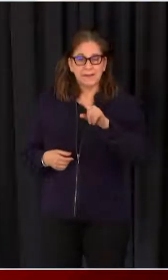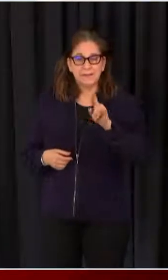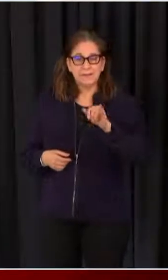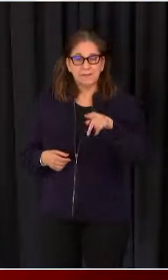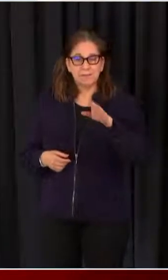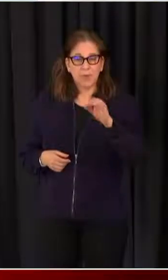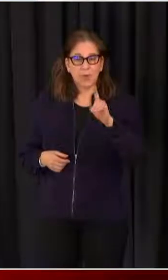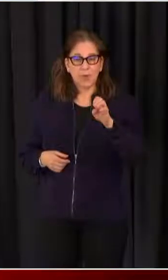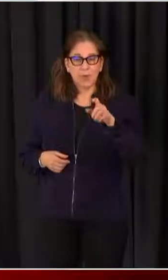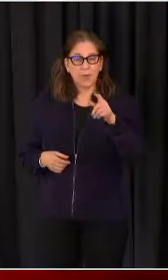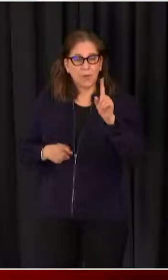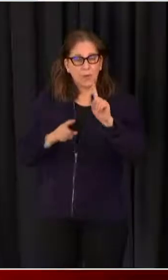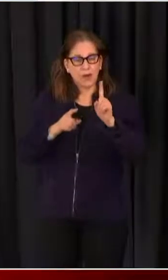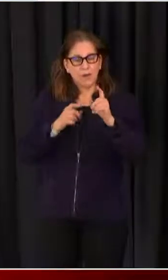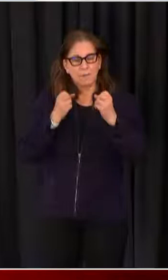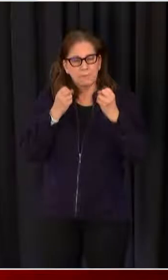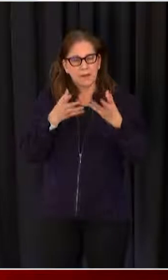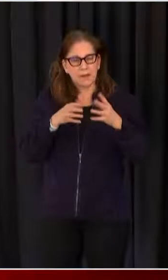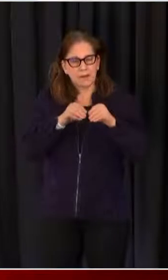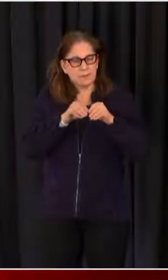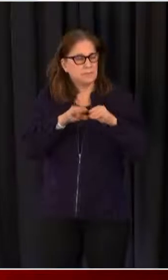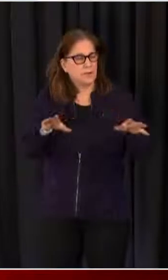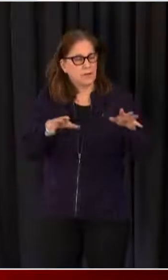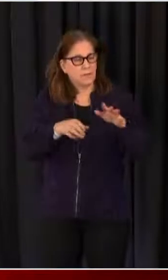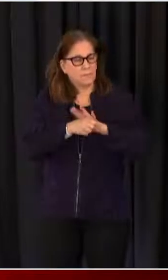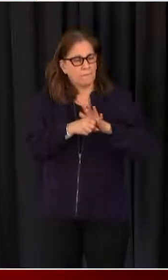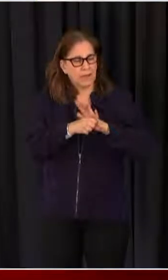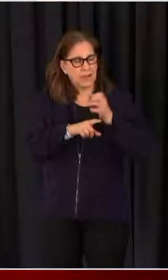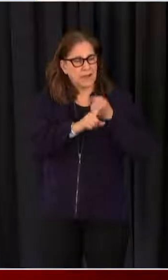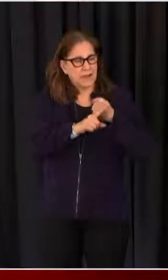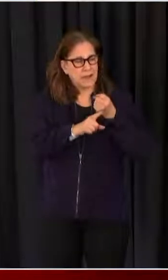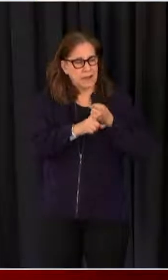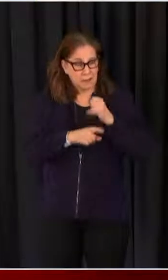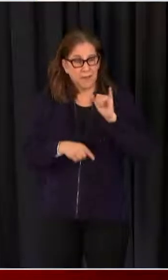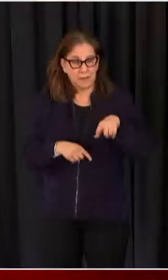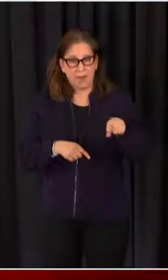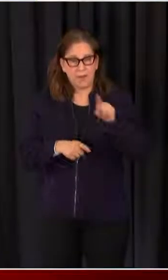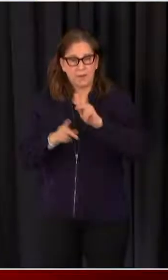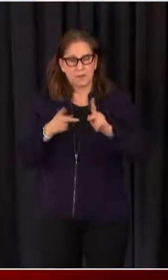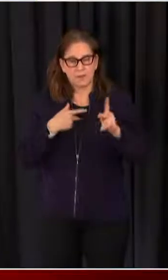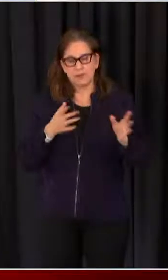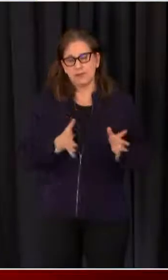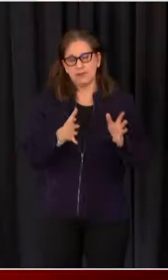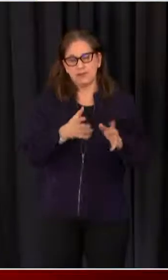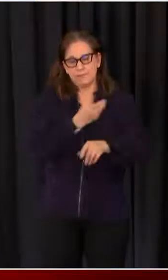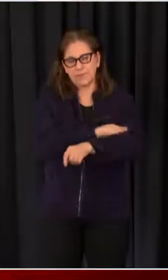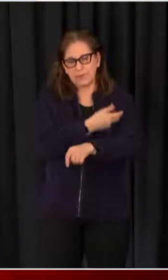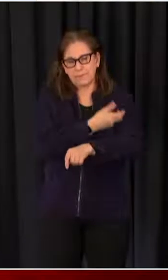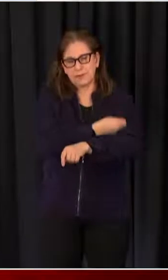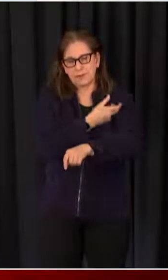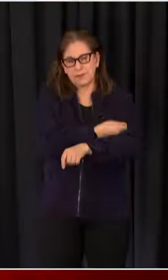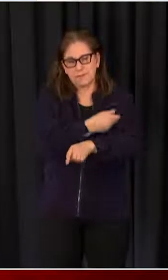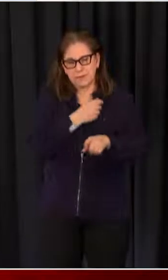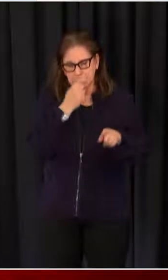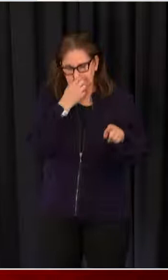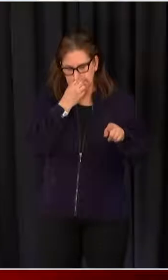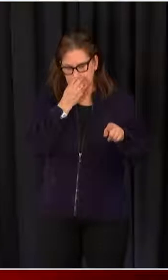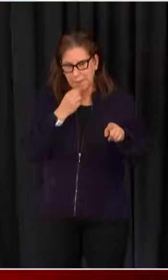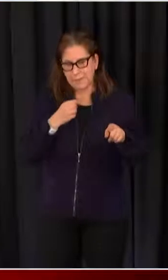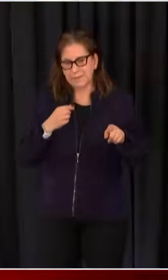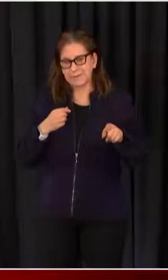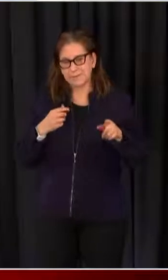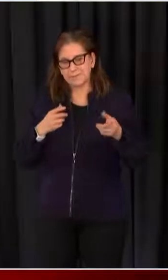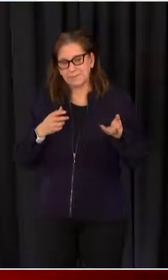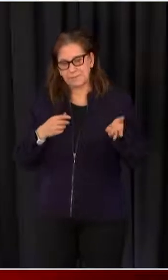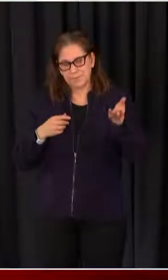the district, that they have the individual to access vaccines, right? That they're not being moved out of the system, that we are